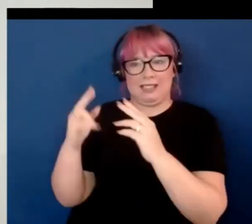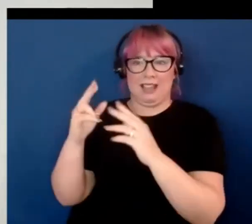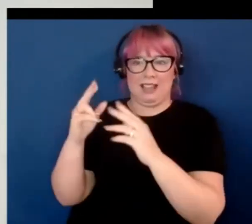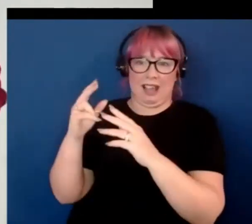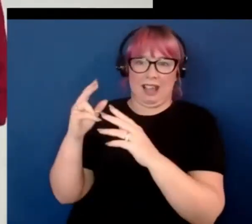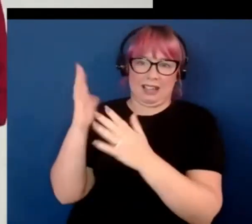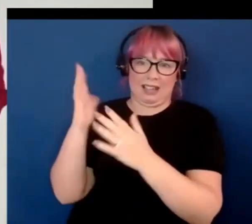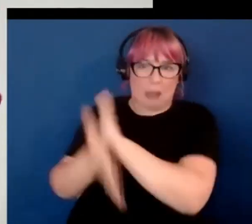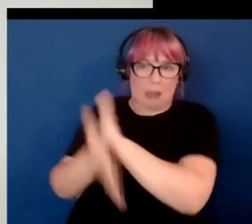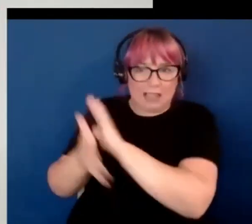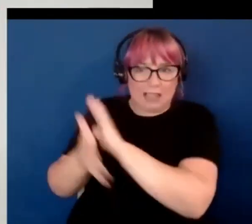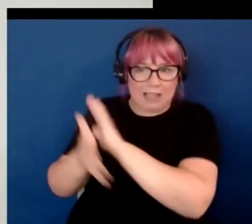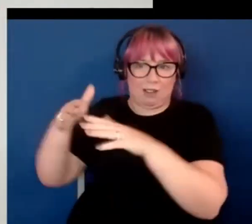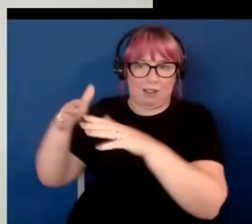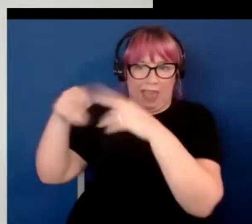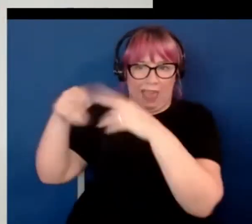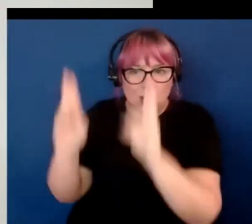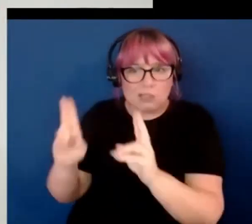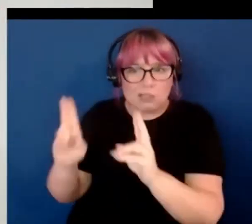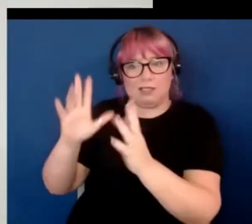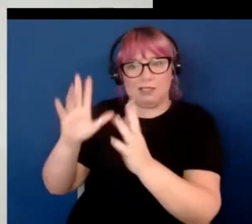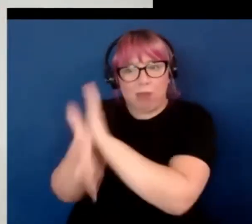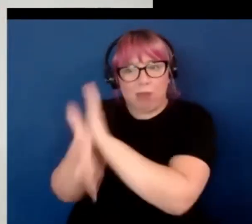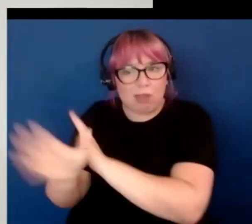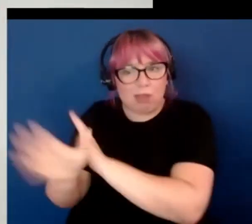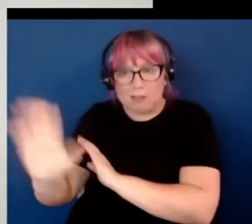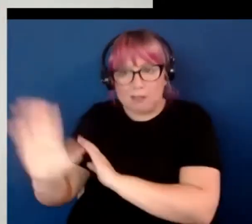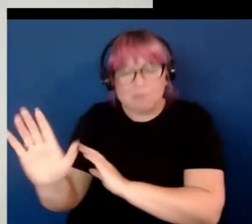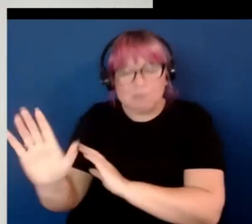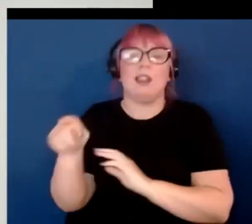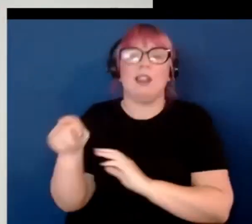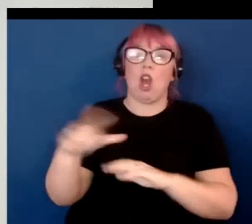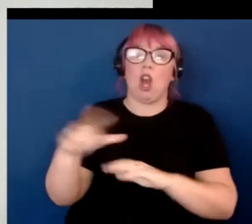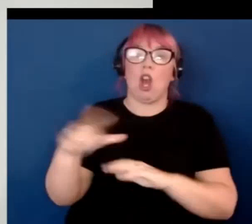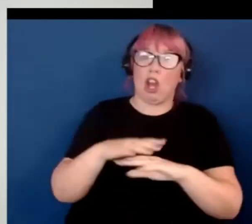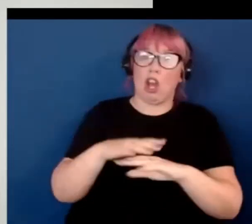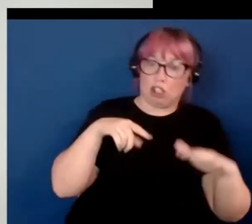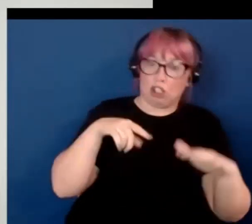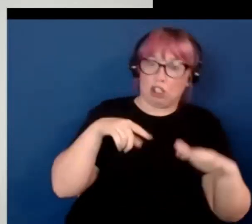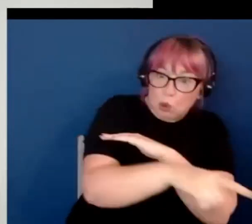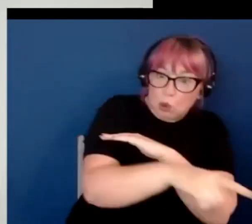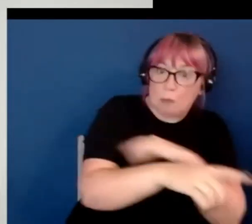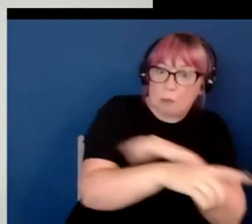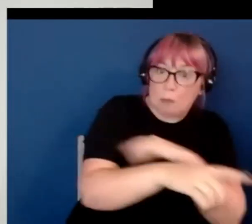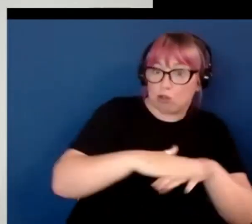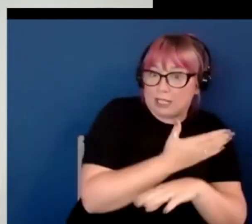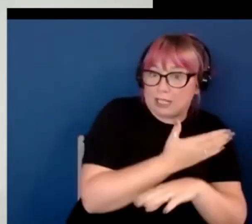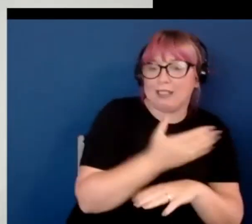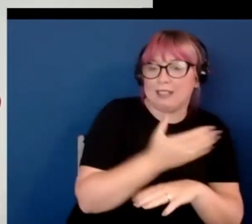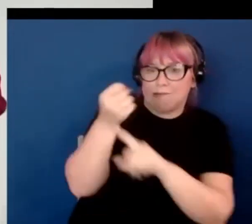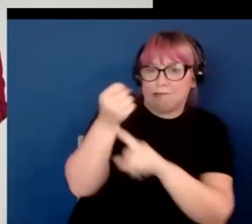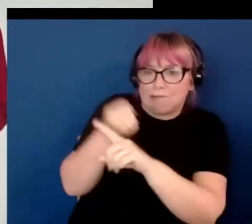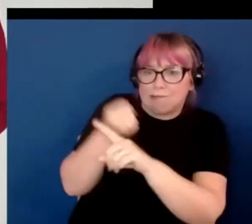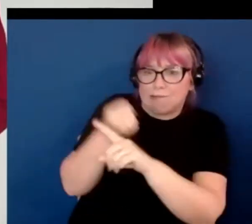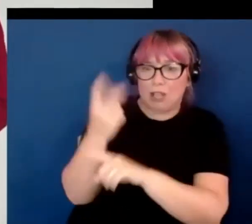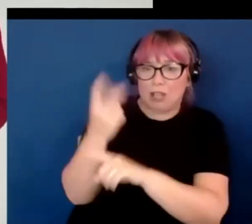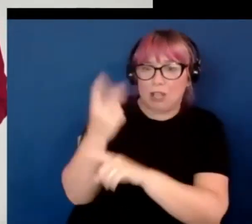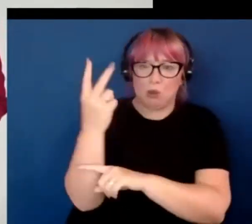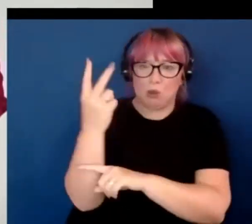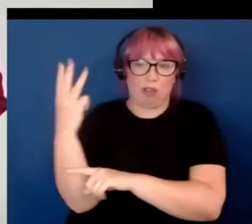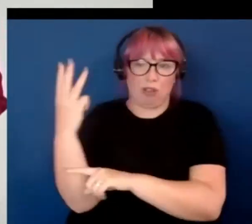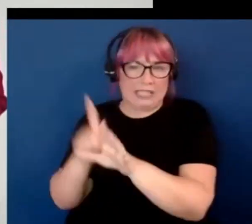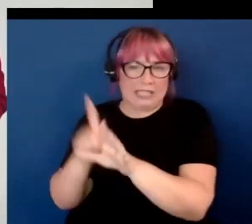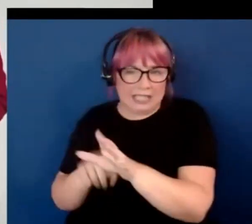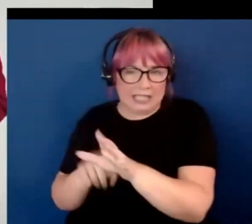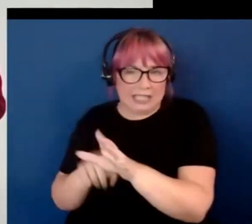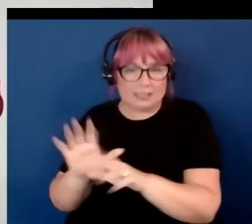action on air pollution, green energy for the tube. But we'll only get change as fast as we need when we have a green